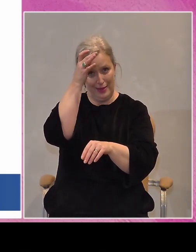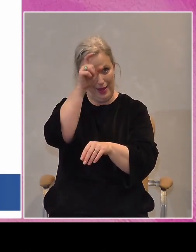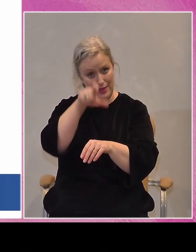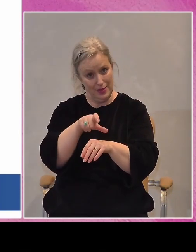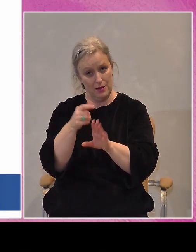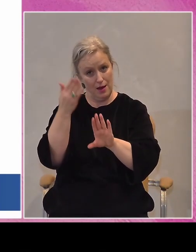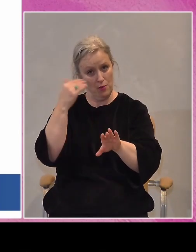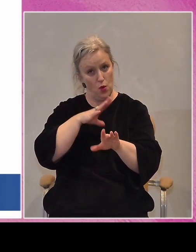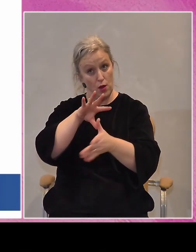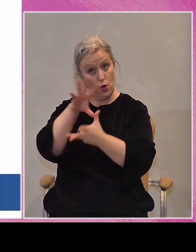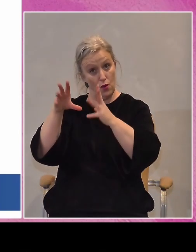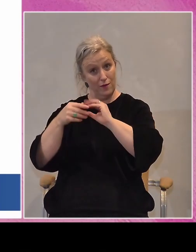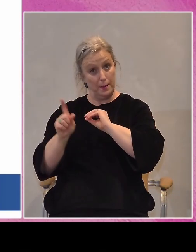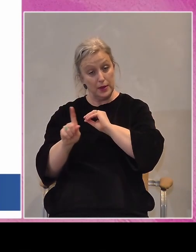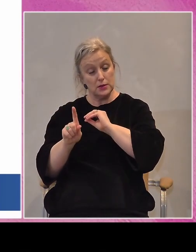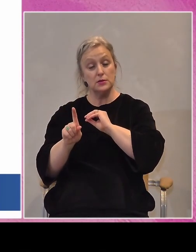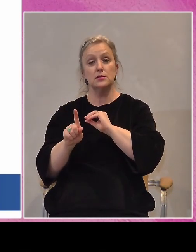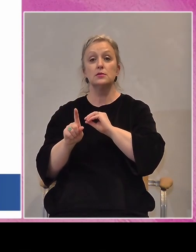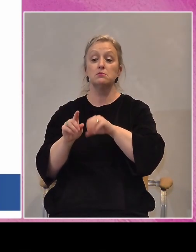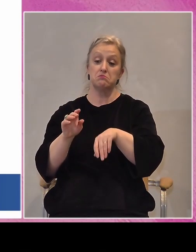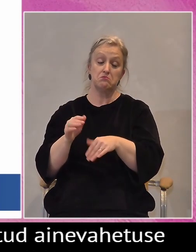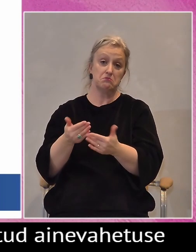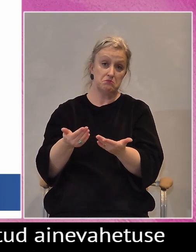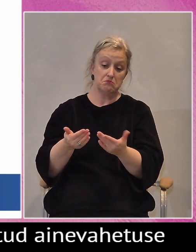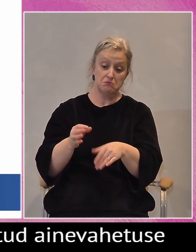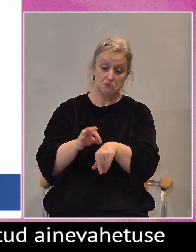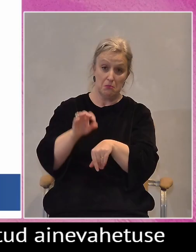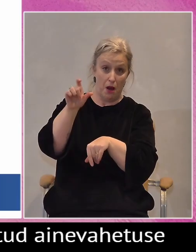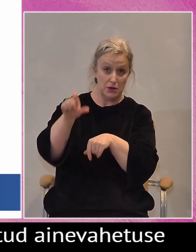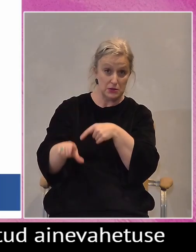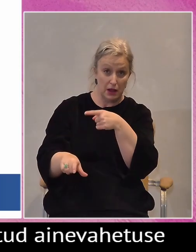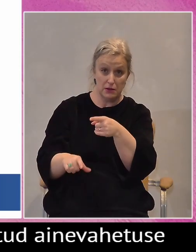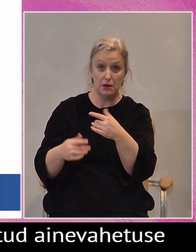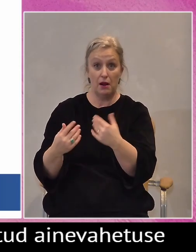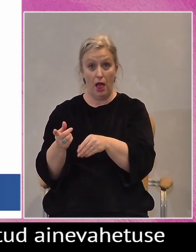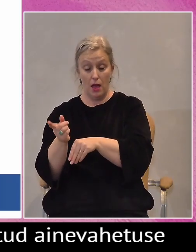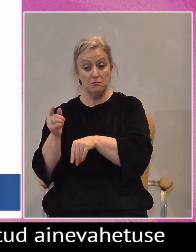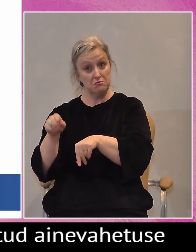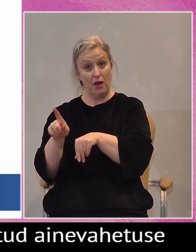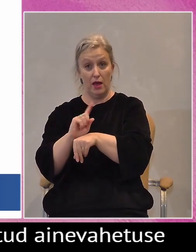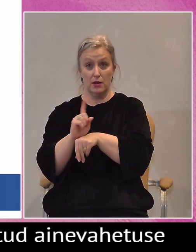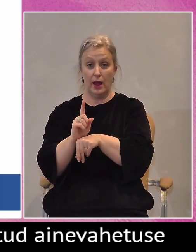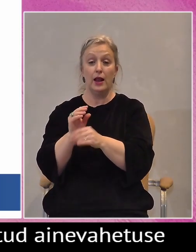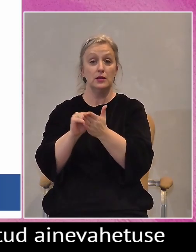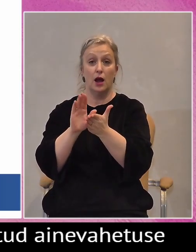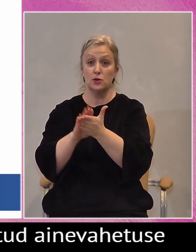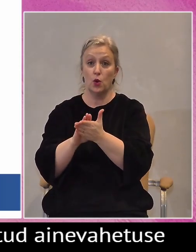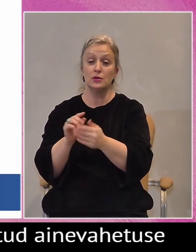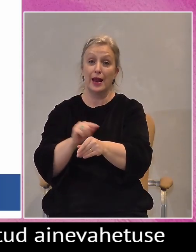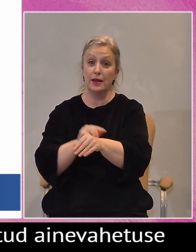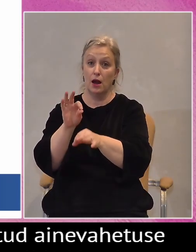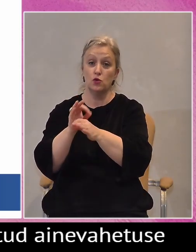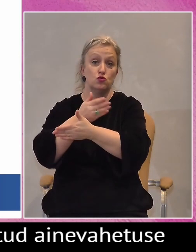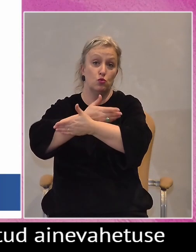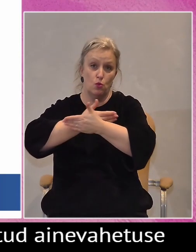And the geneticist's summary at the time was that the patient, there is